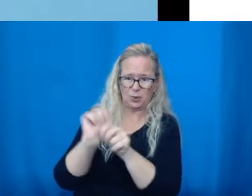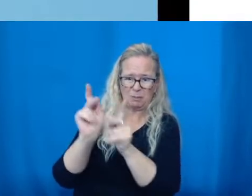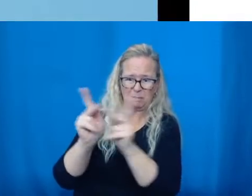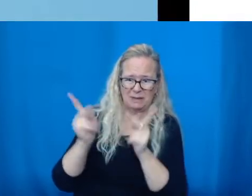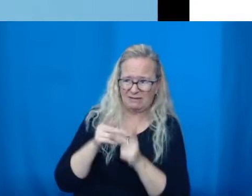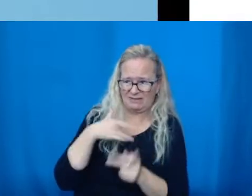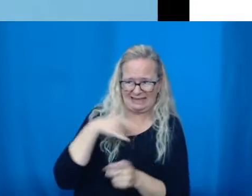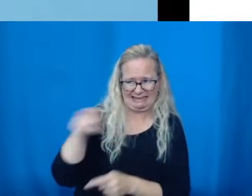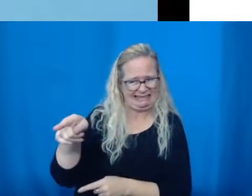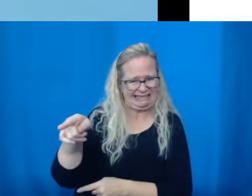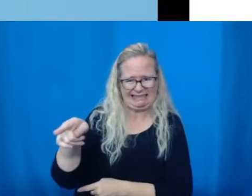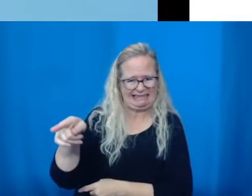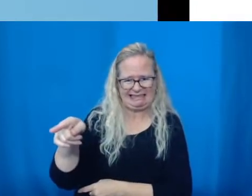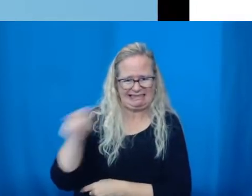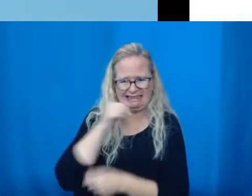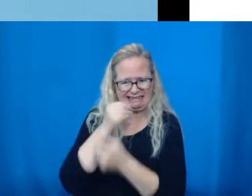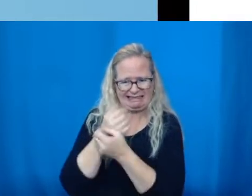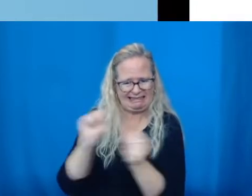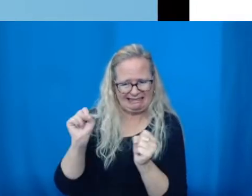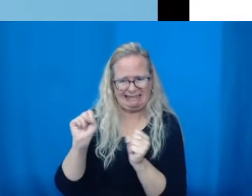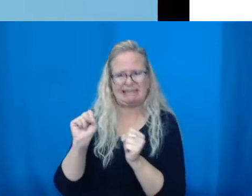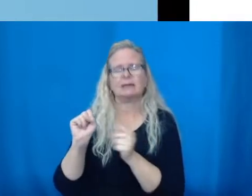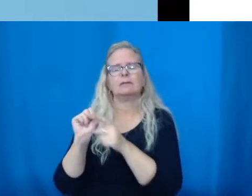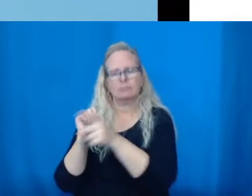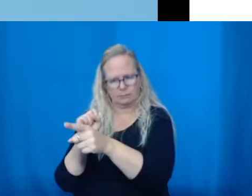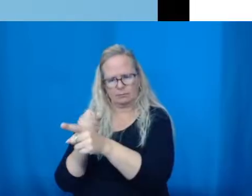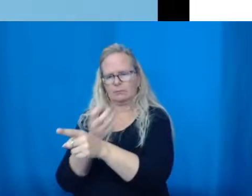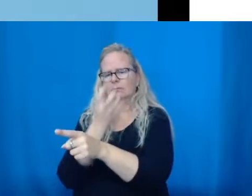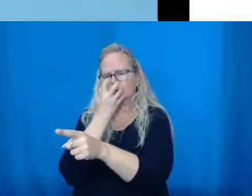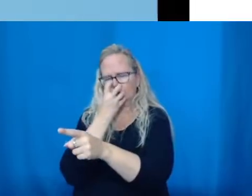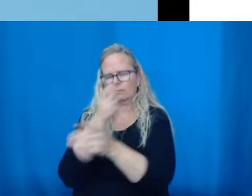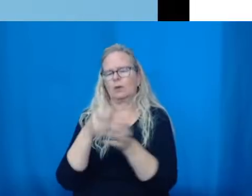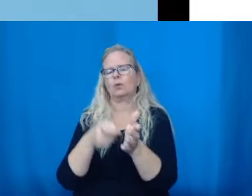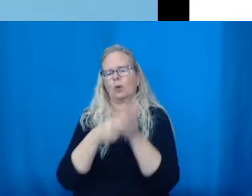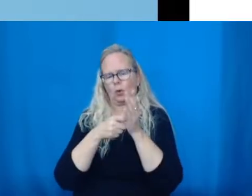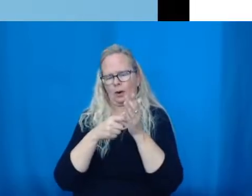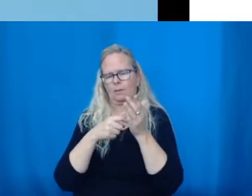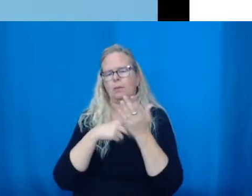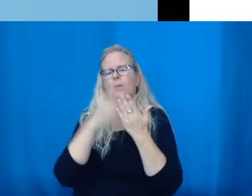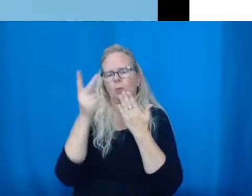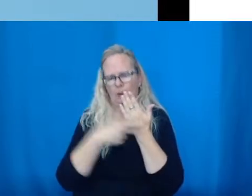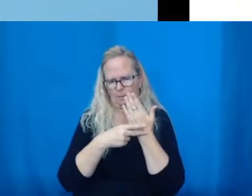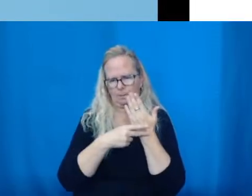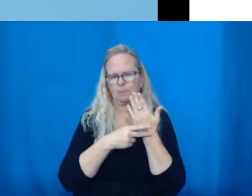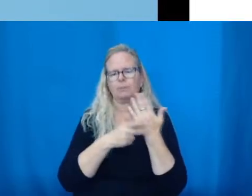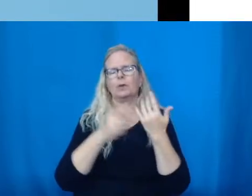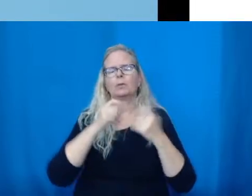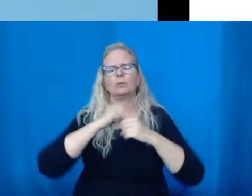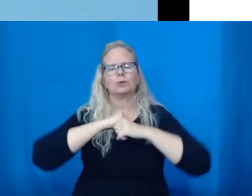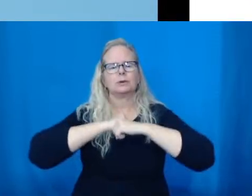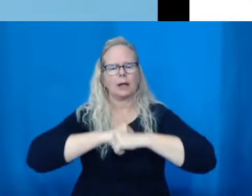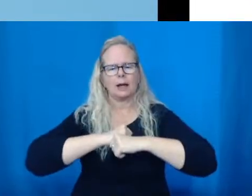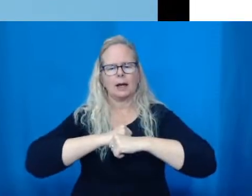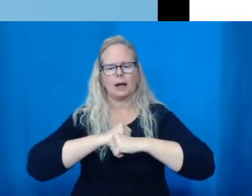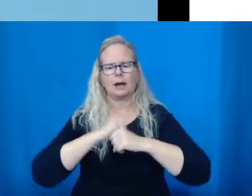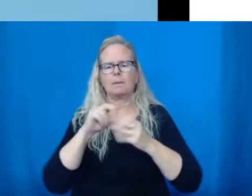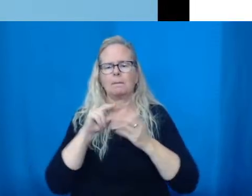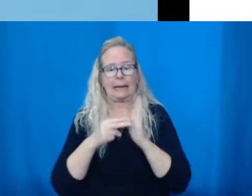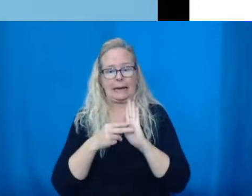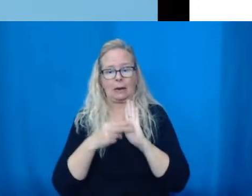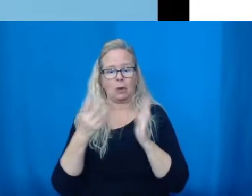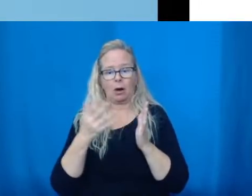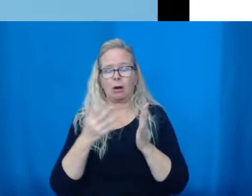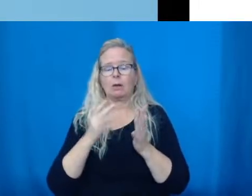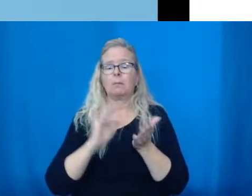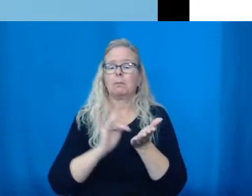need to have medical evaluation of the potential respirator wearers to make sure that wearing a respirator is not going to have any adverse health effects